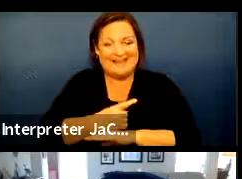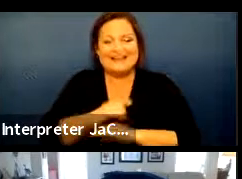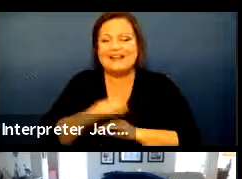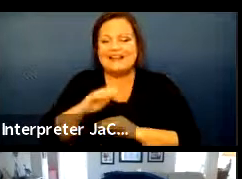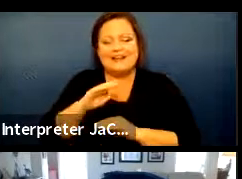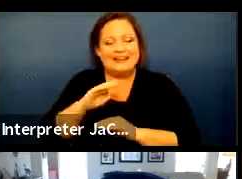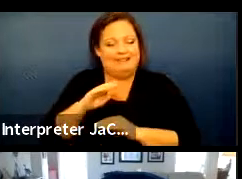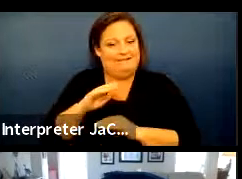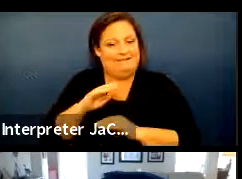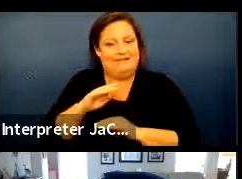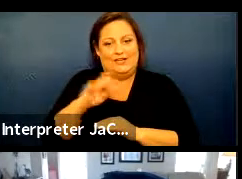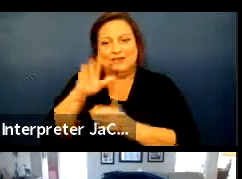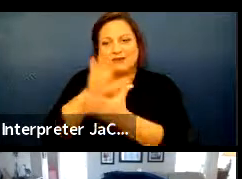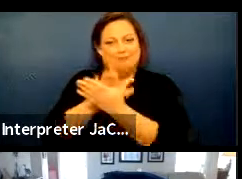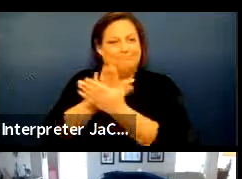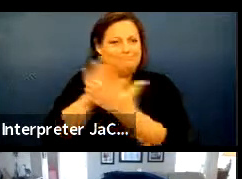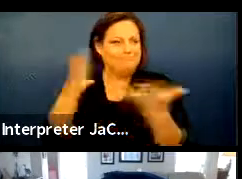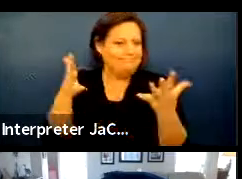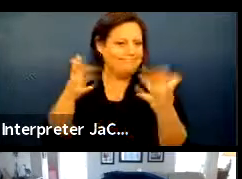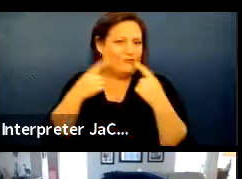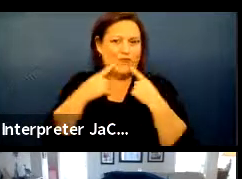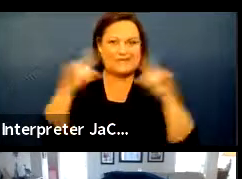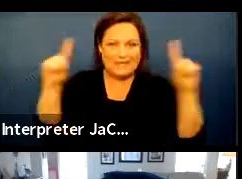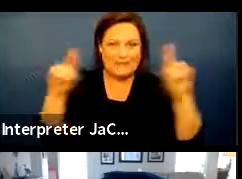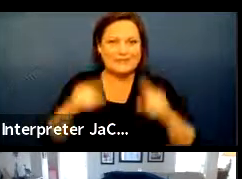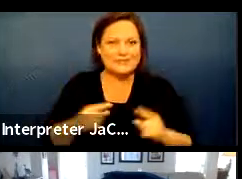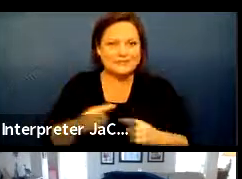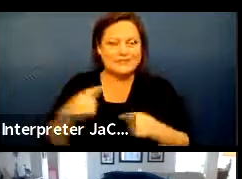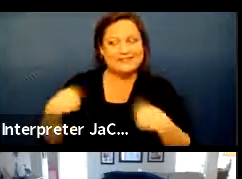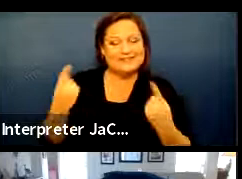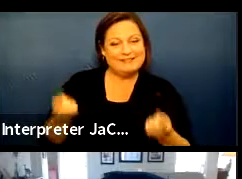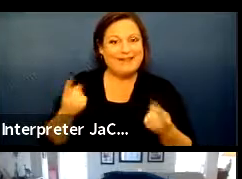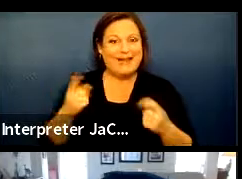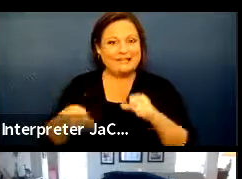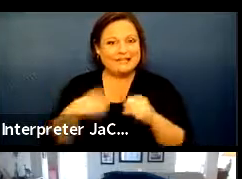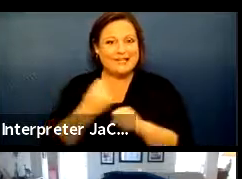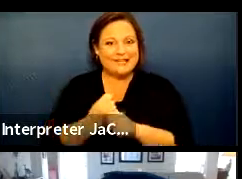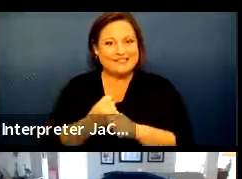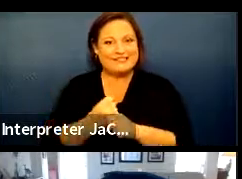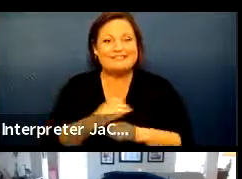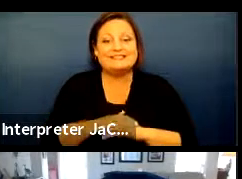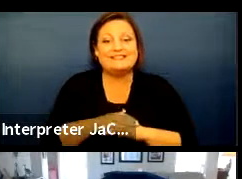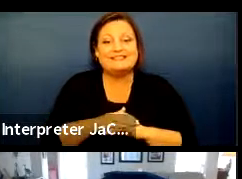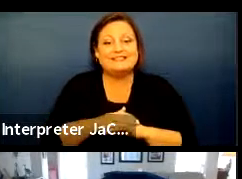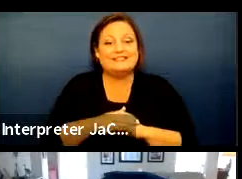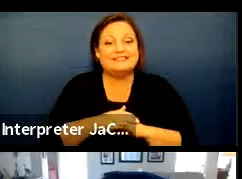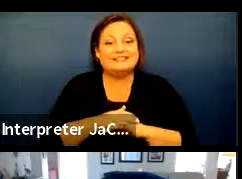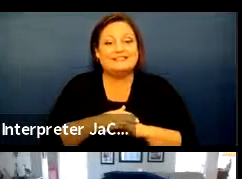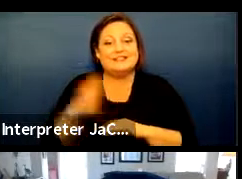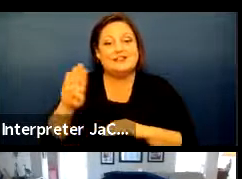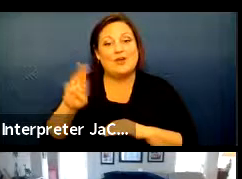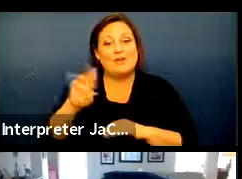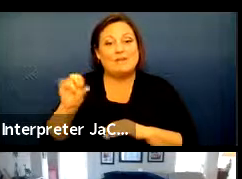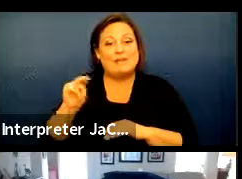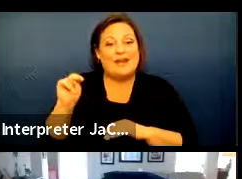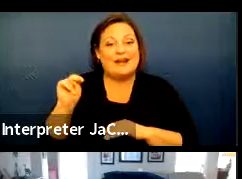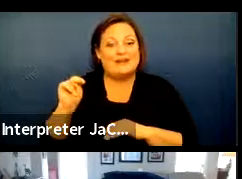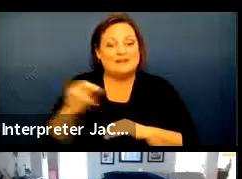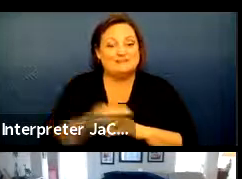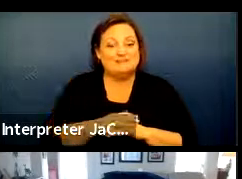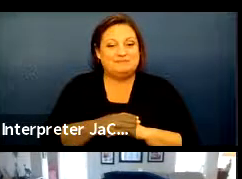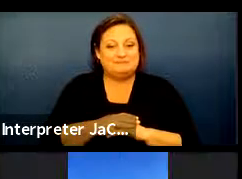of applause for his accomplishments these last few years. So Brennan, if you'd like to be hooded, we'll enjoy watching